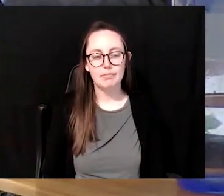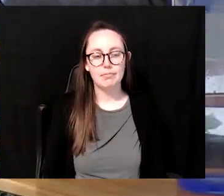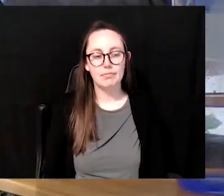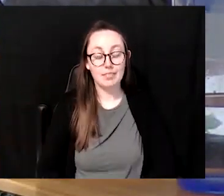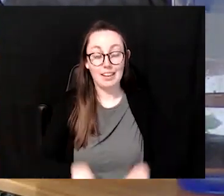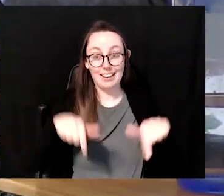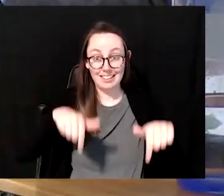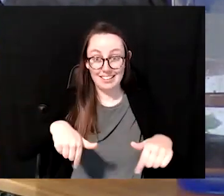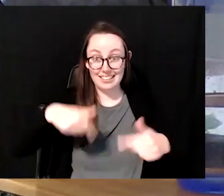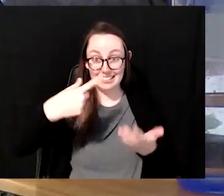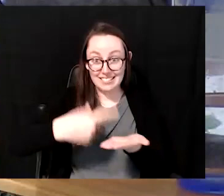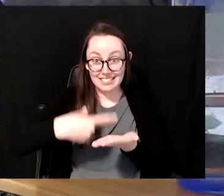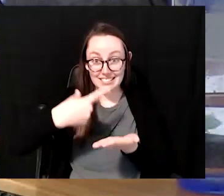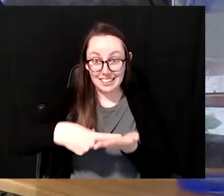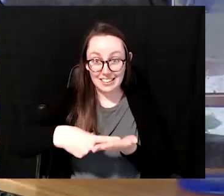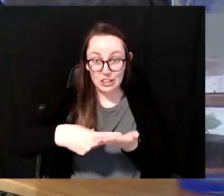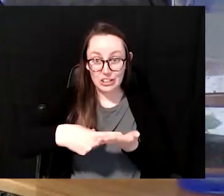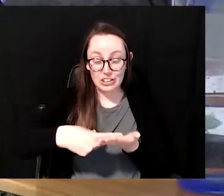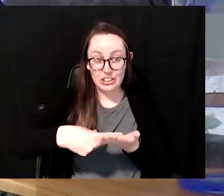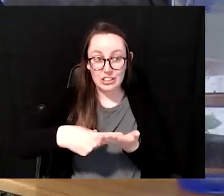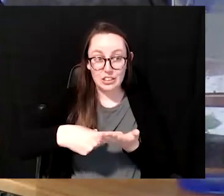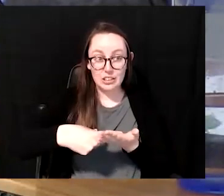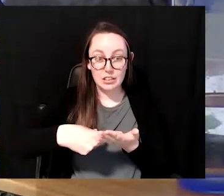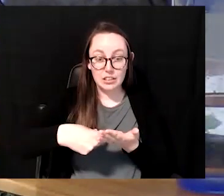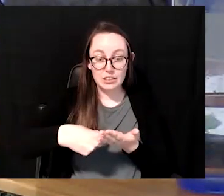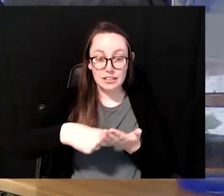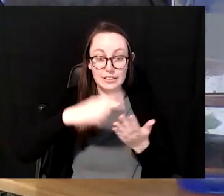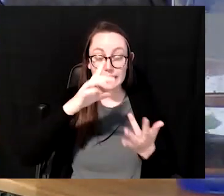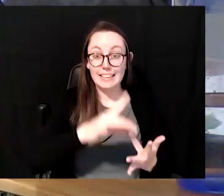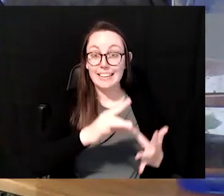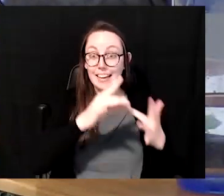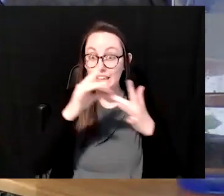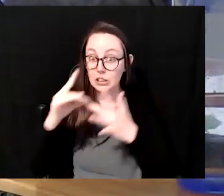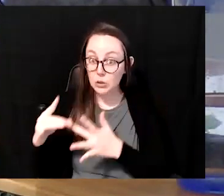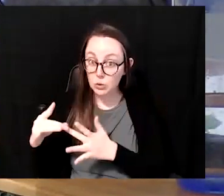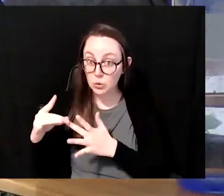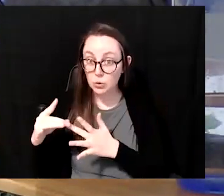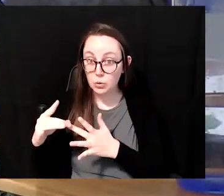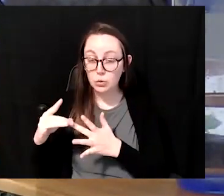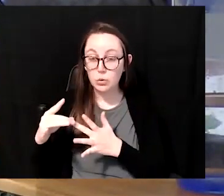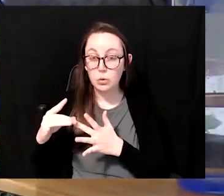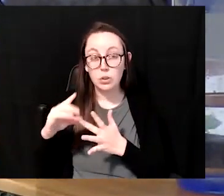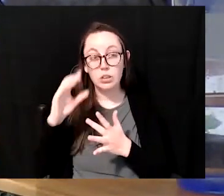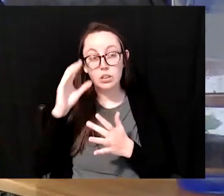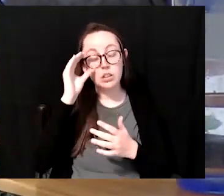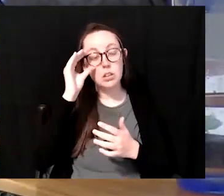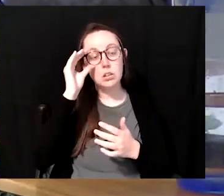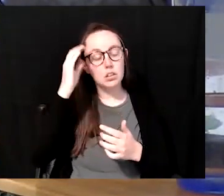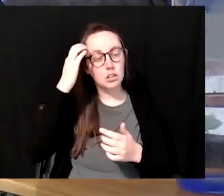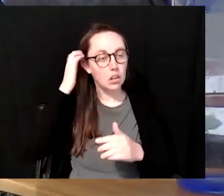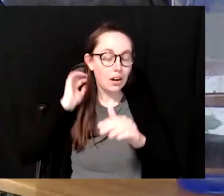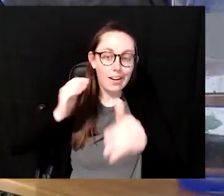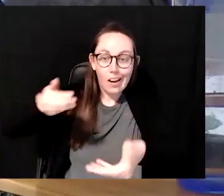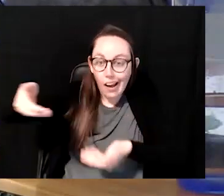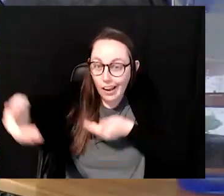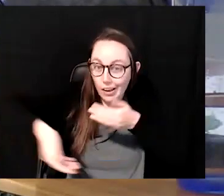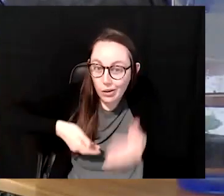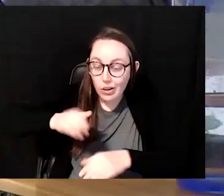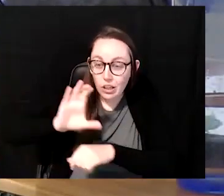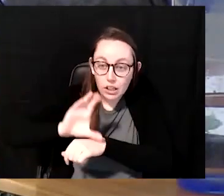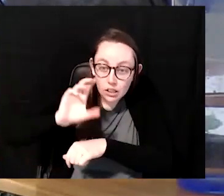uh the um hiring of um consultants and the